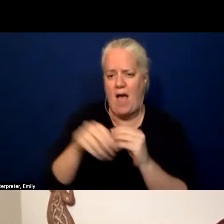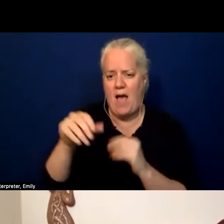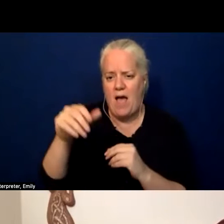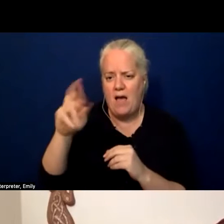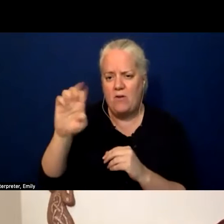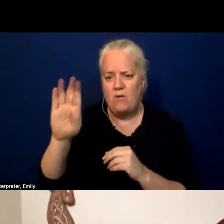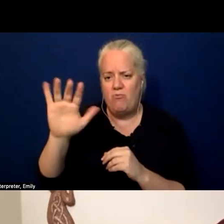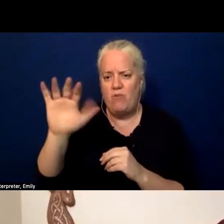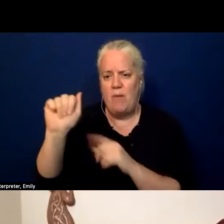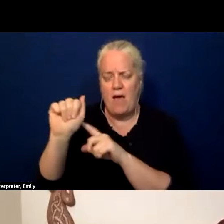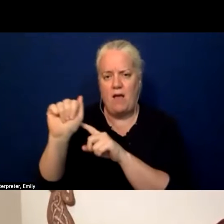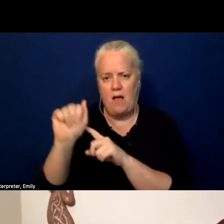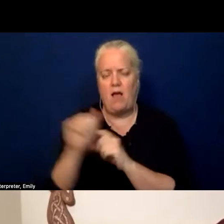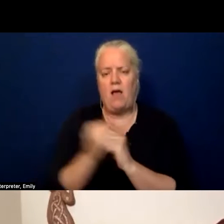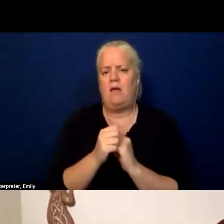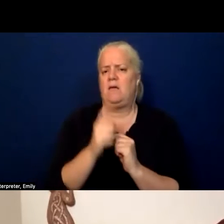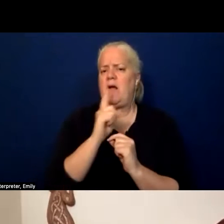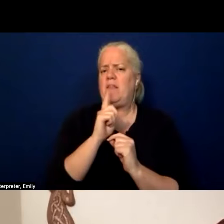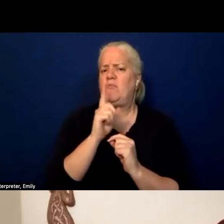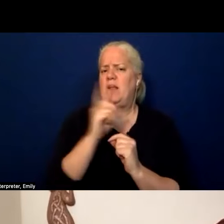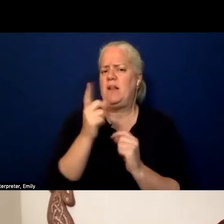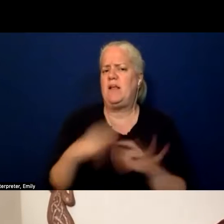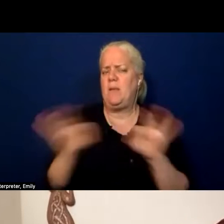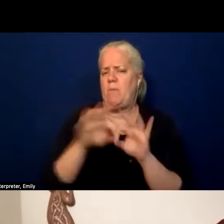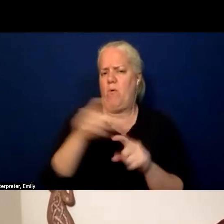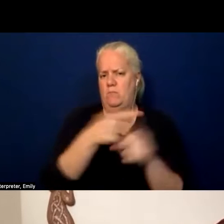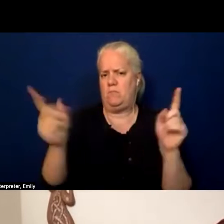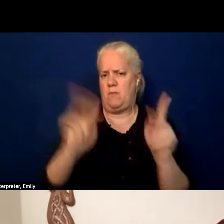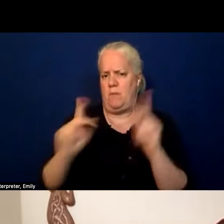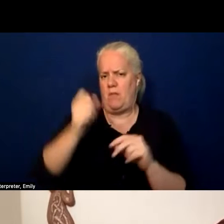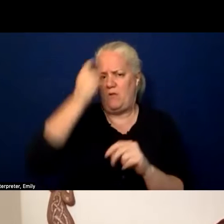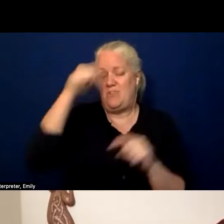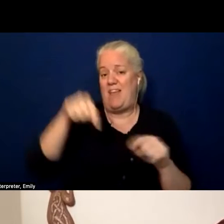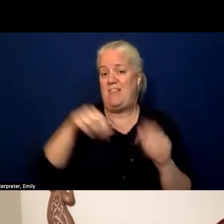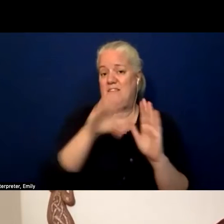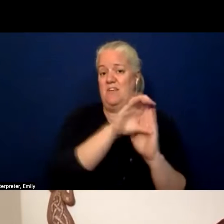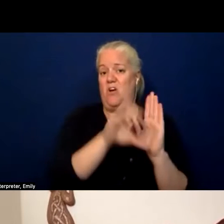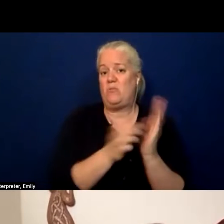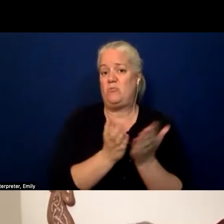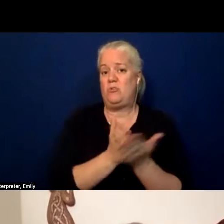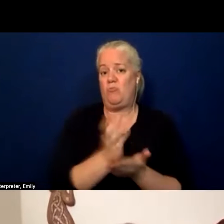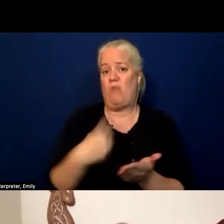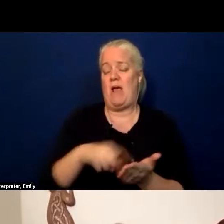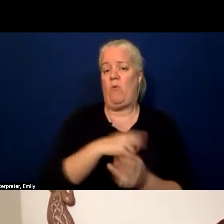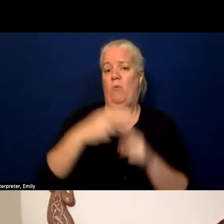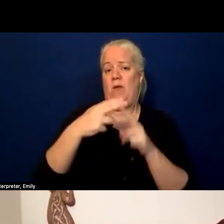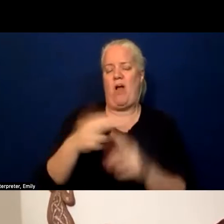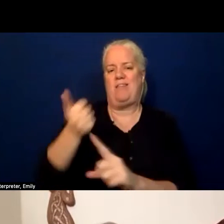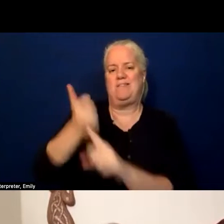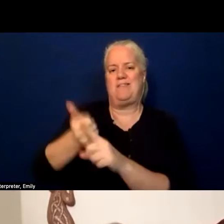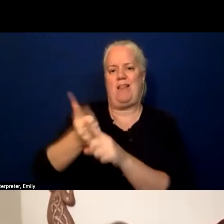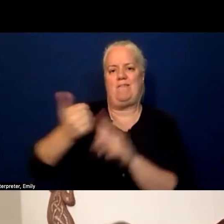people to understand that this constitutional right is what we call self-executing, meaning